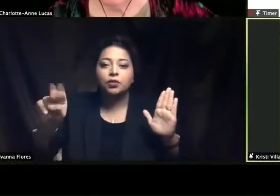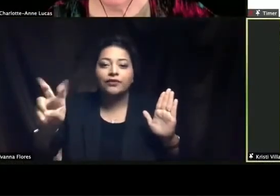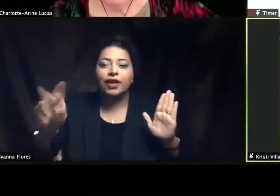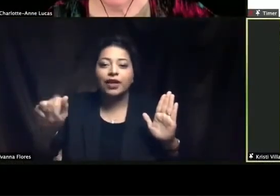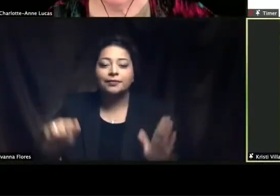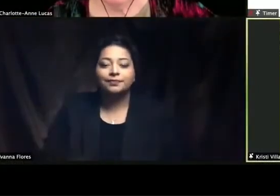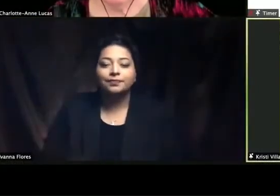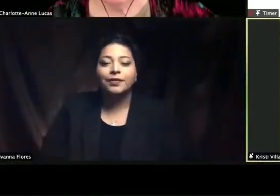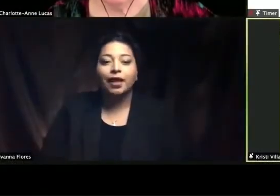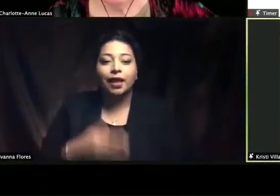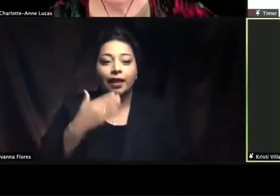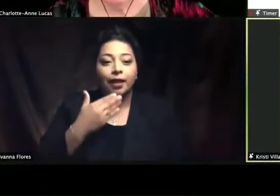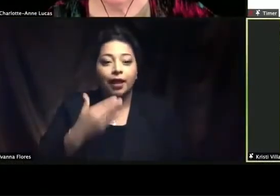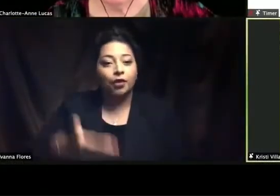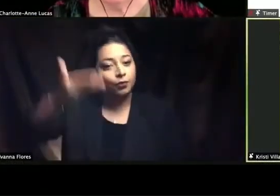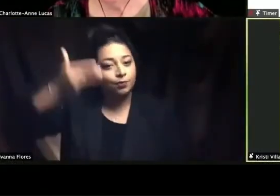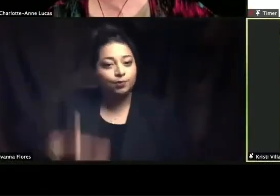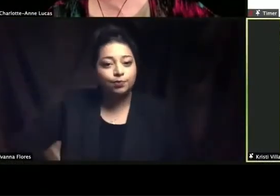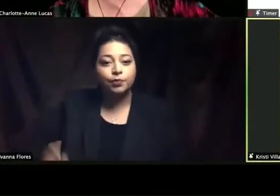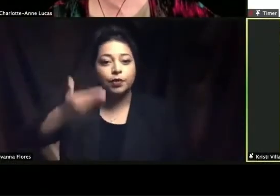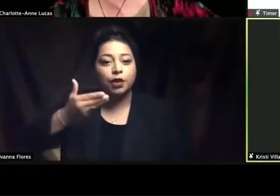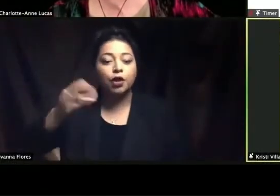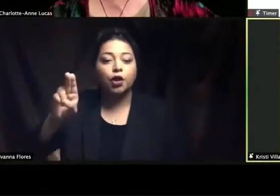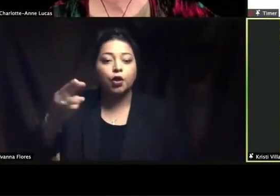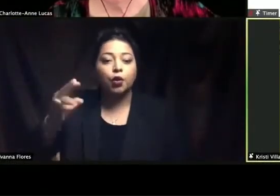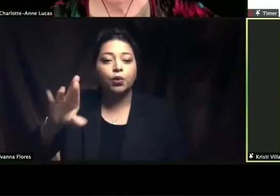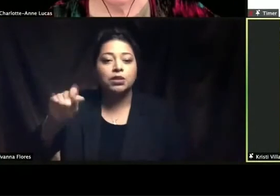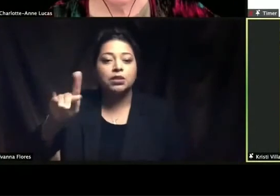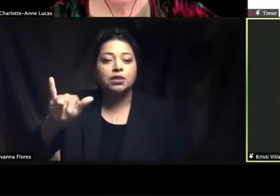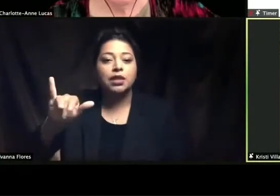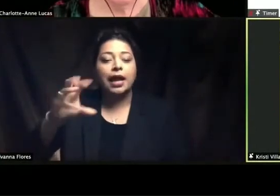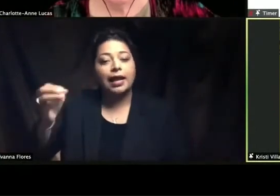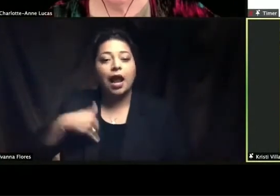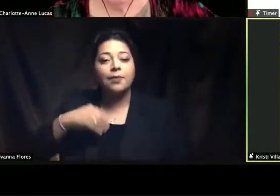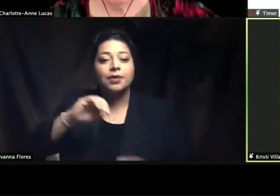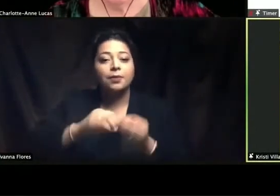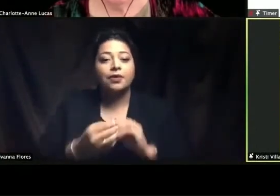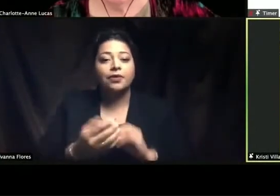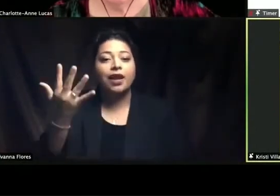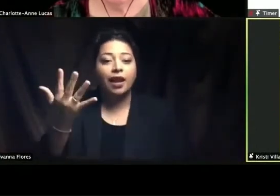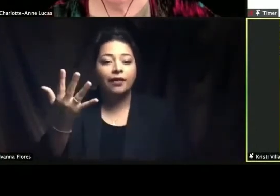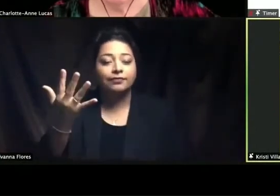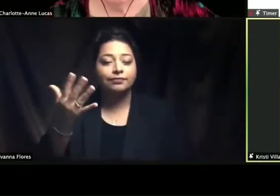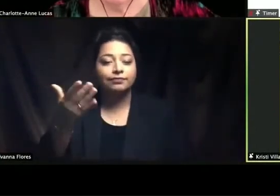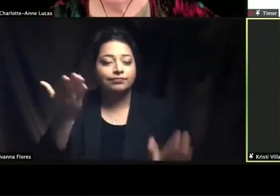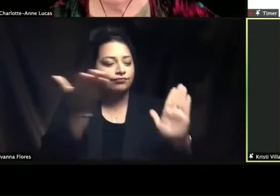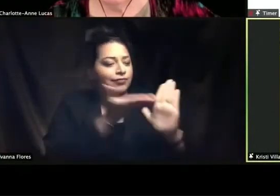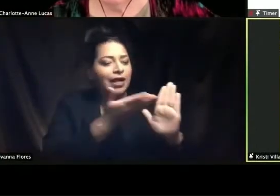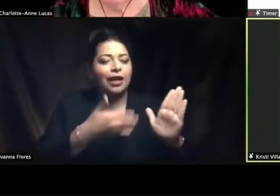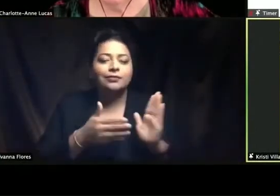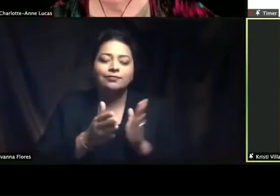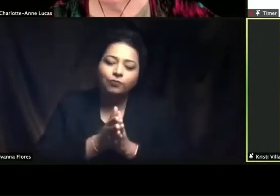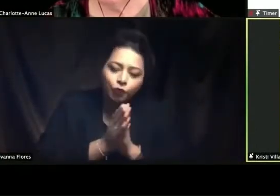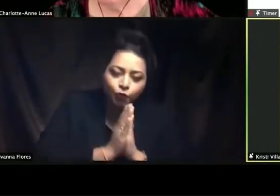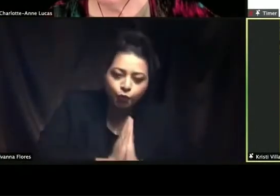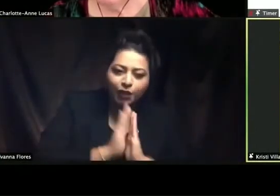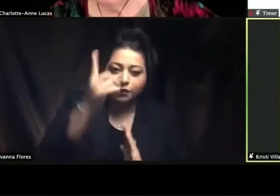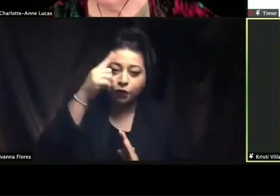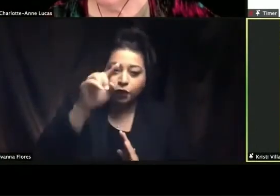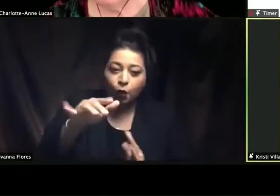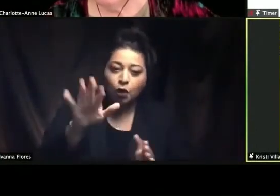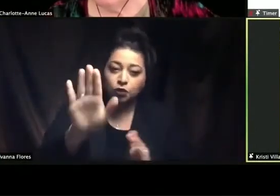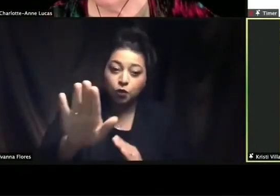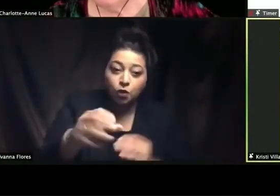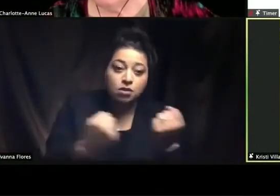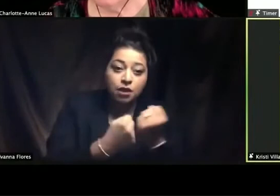Thank you. I am Christy Villanueva, and I am number 5 on the ballot. So I'm going to humbly ask for your